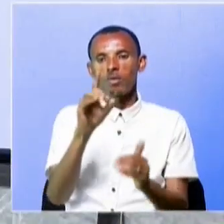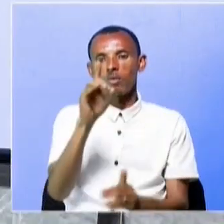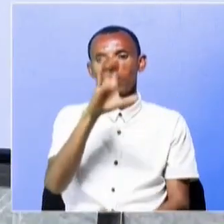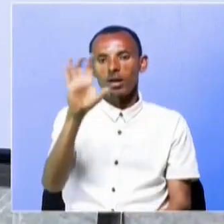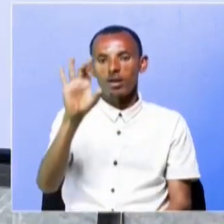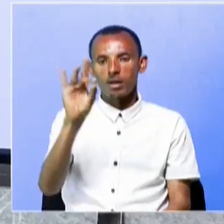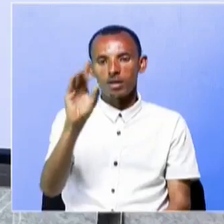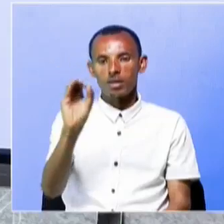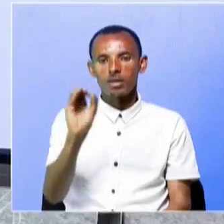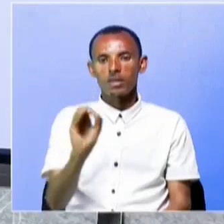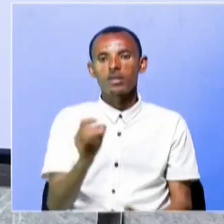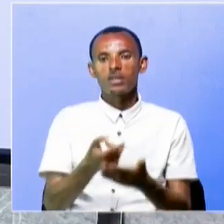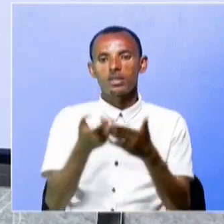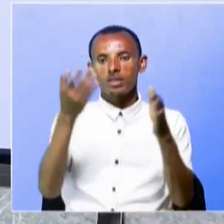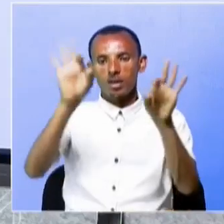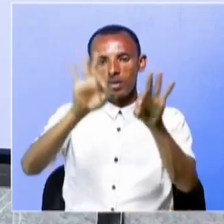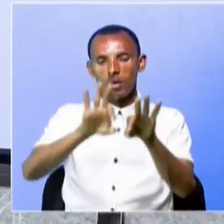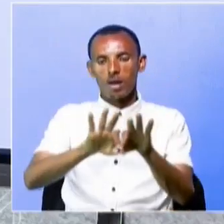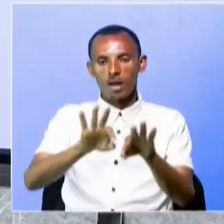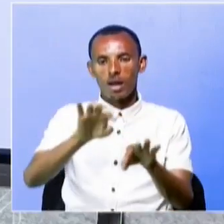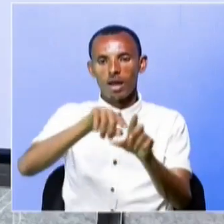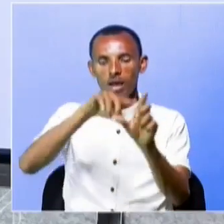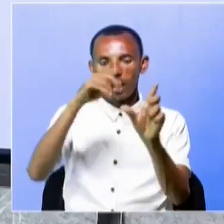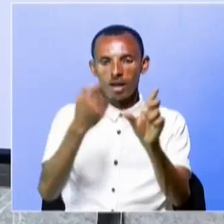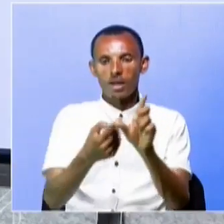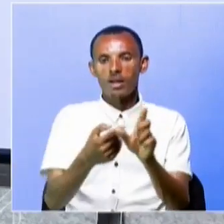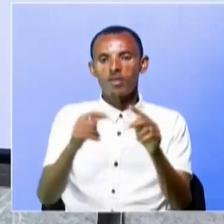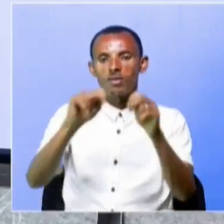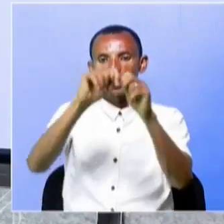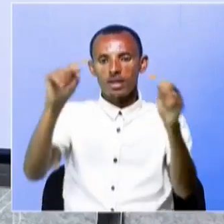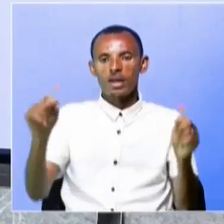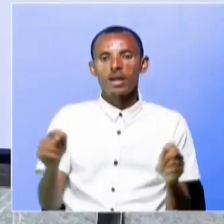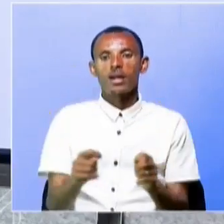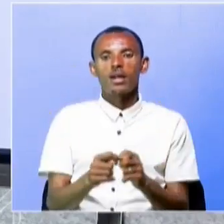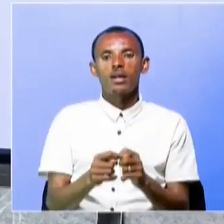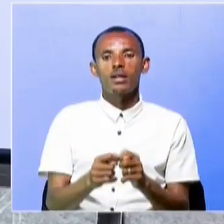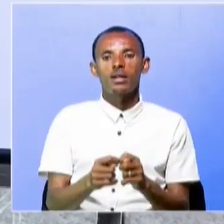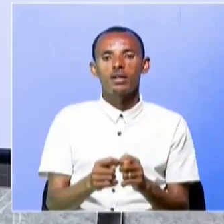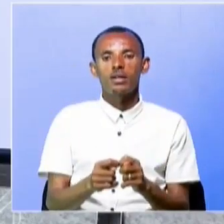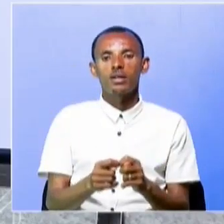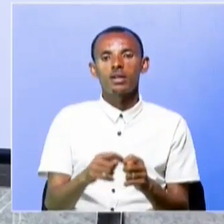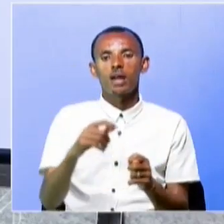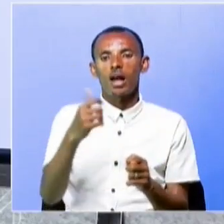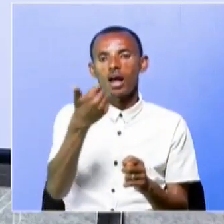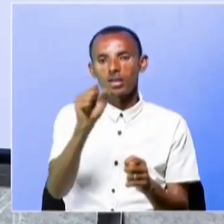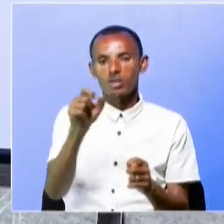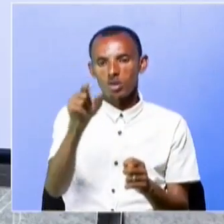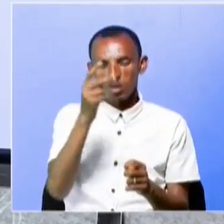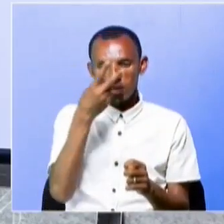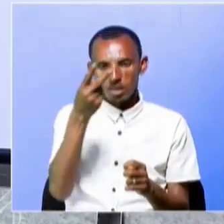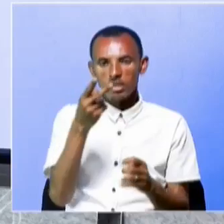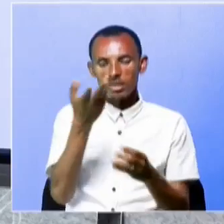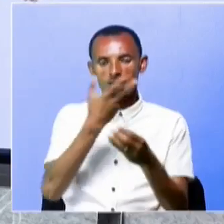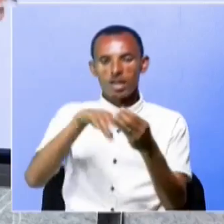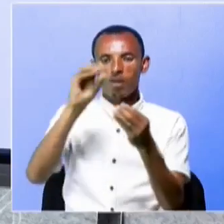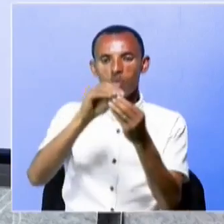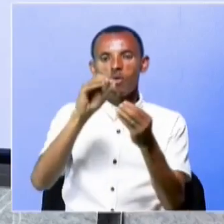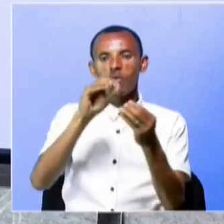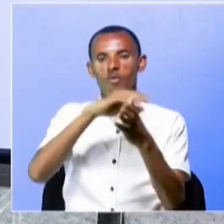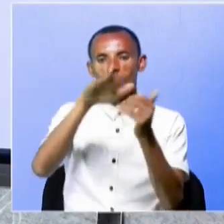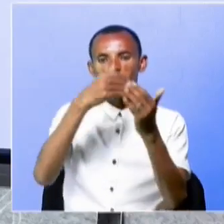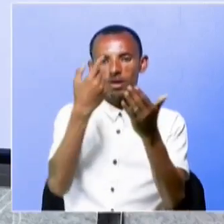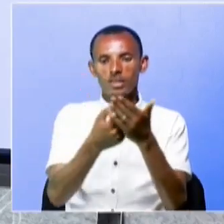the 3 required angles of the triangle, right? As you can check, the sum of all these